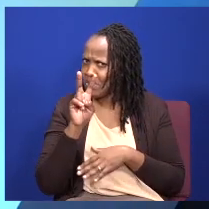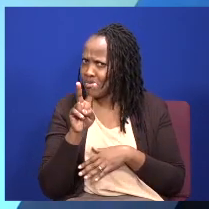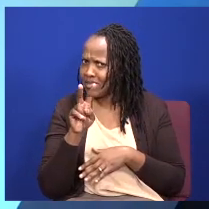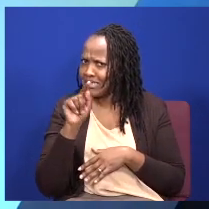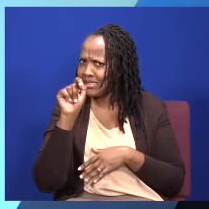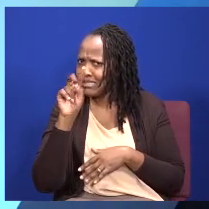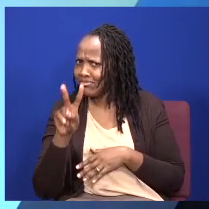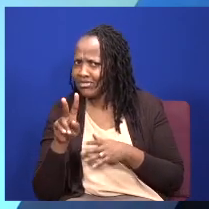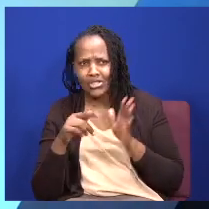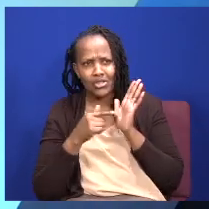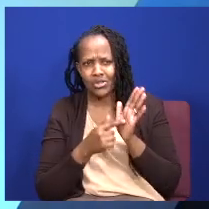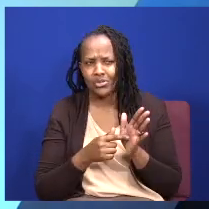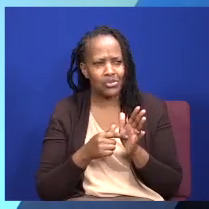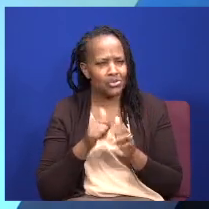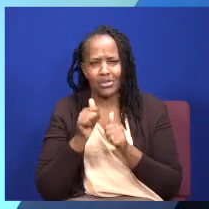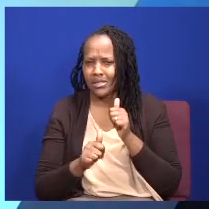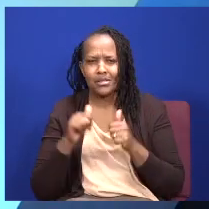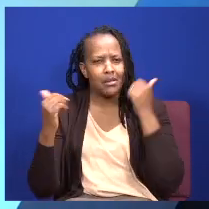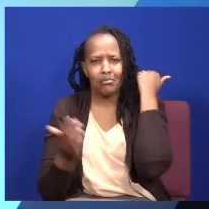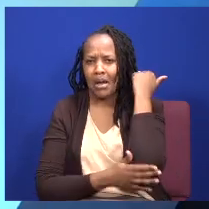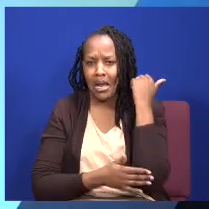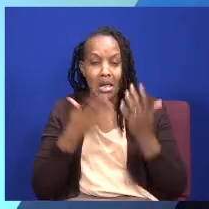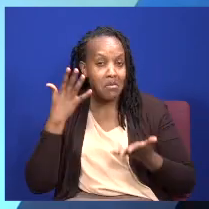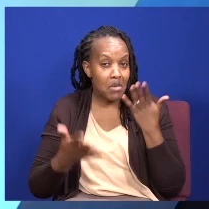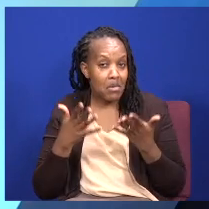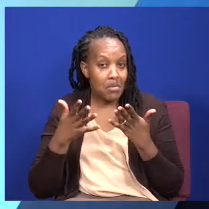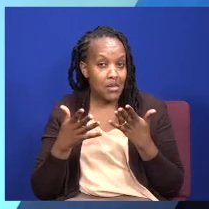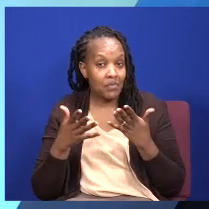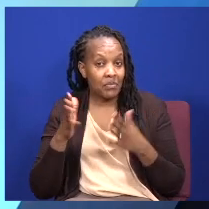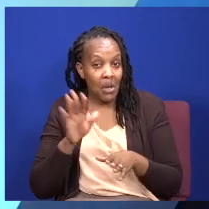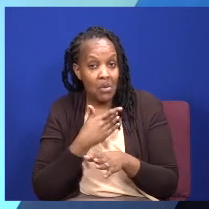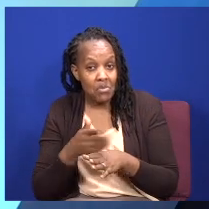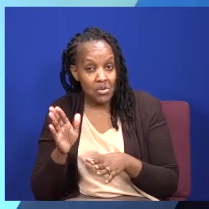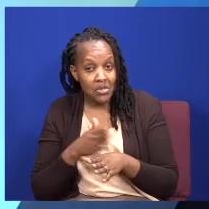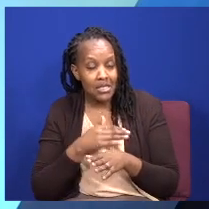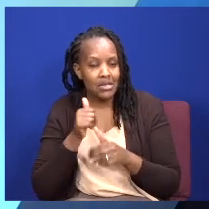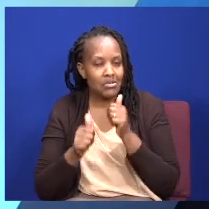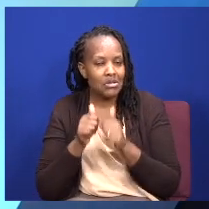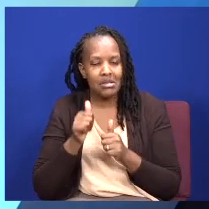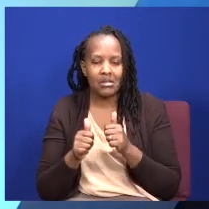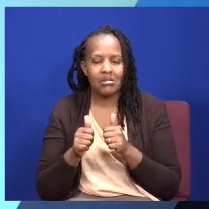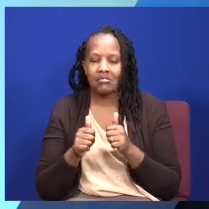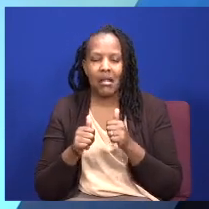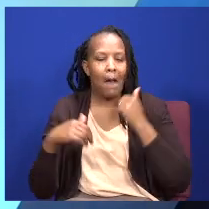content that is not right. Maybe there's some music you're listening to that doesn't glorify God. Music that